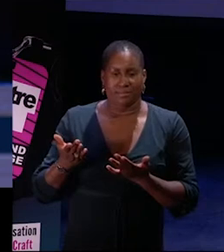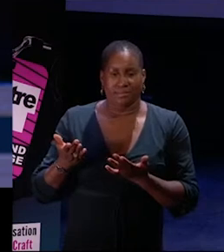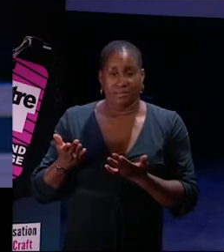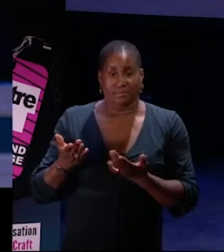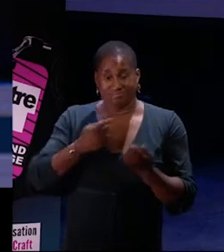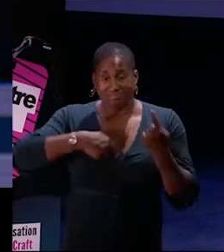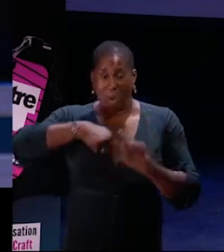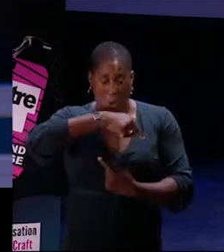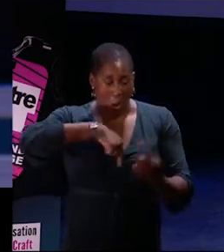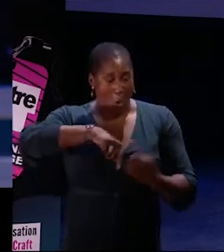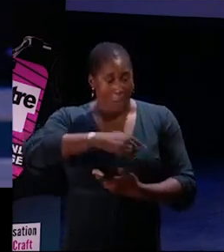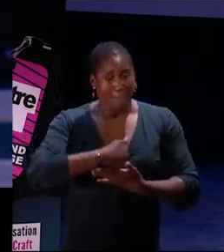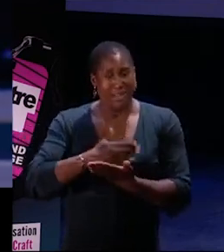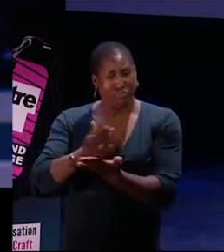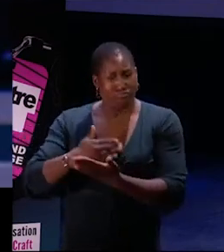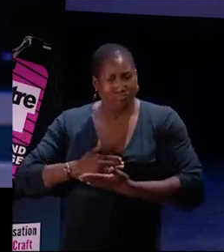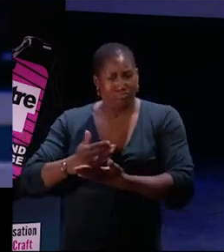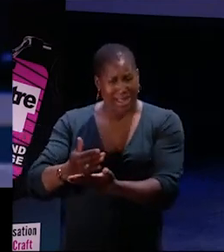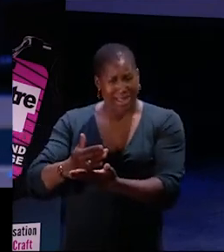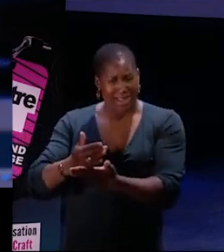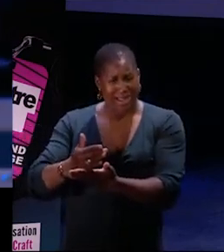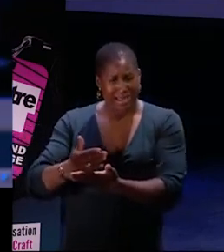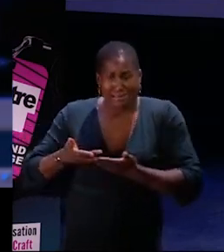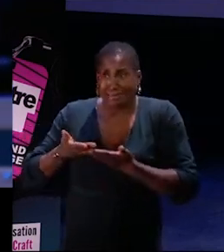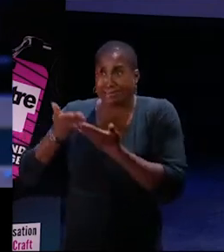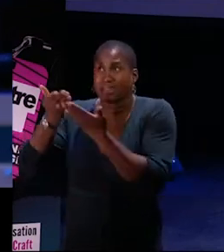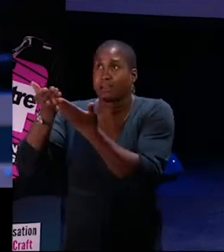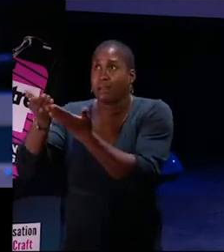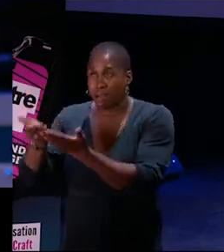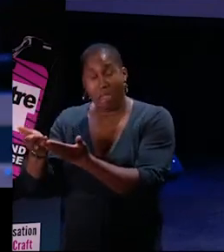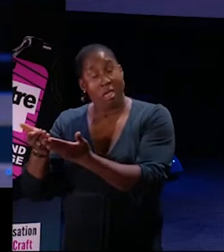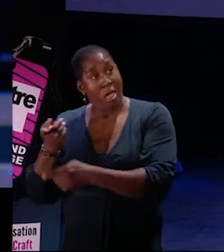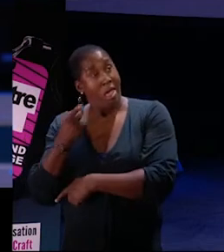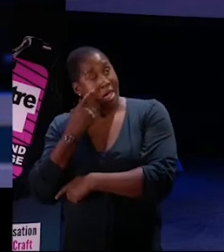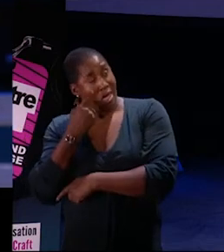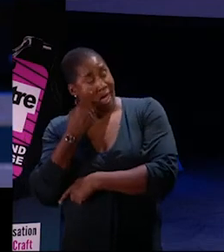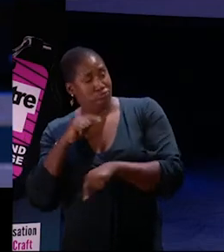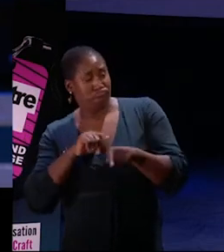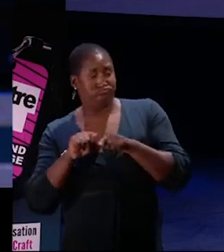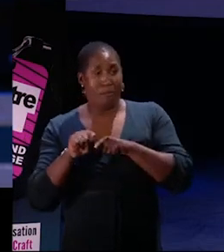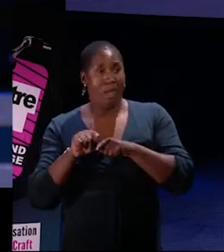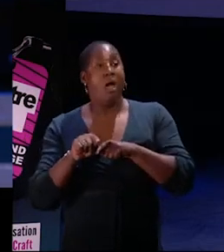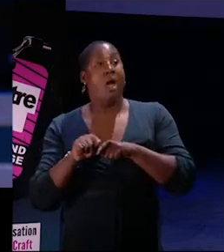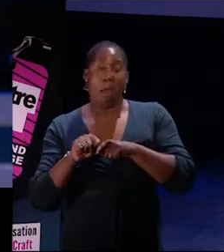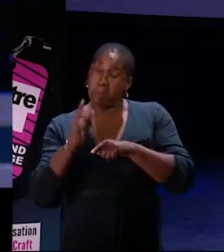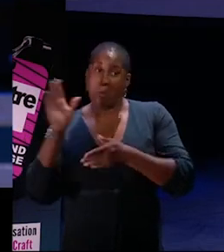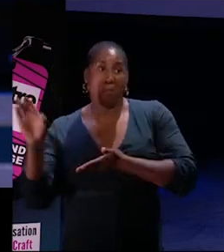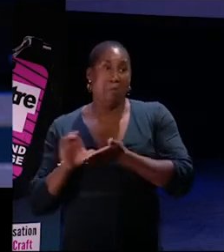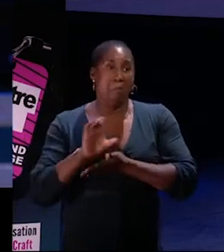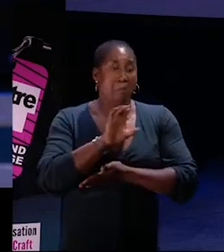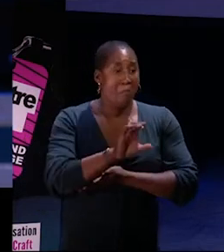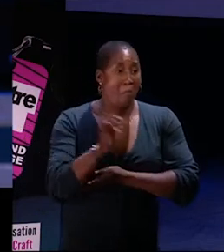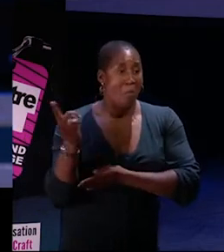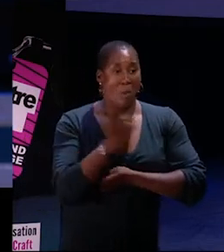and for us to share what we do, and sometimes that gives people a taster so they might invest in coming to a live space, but it also allows